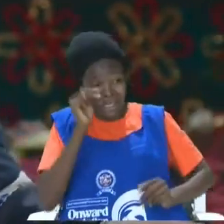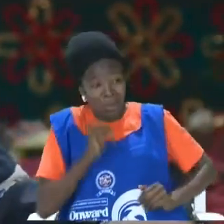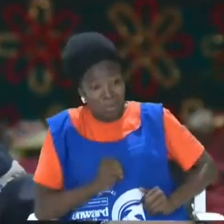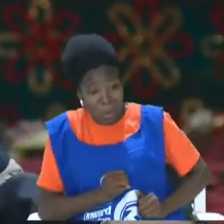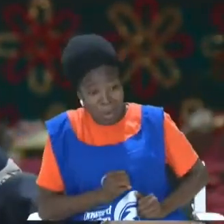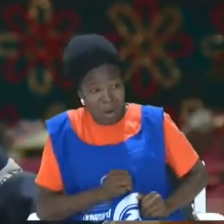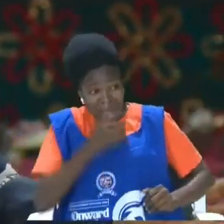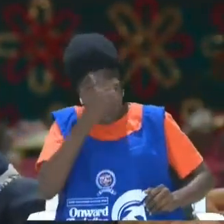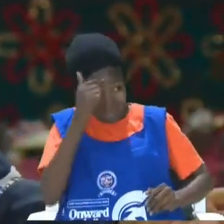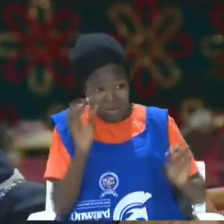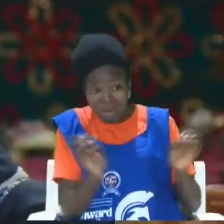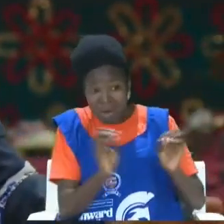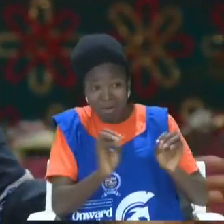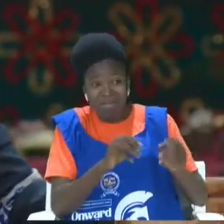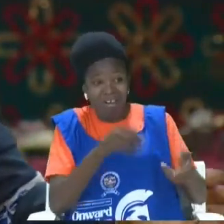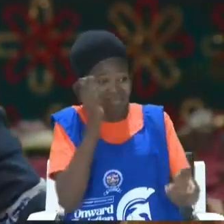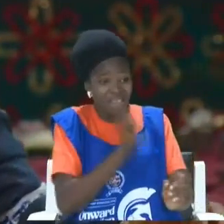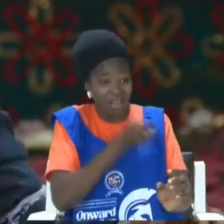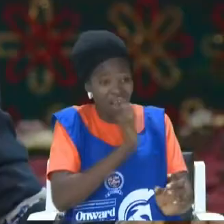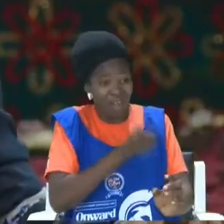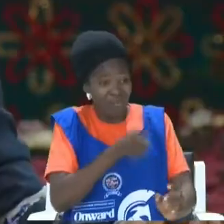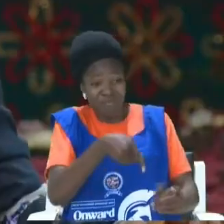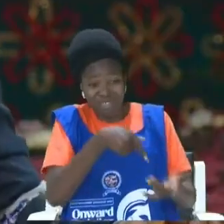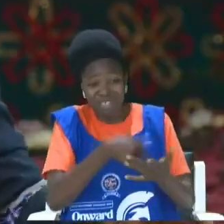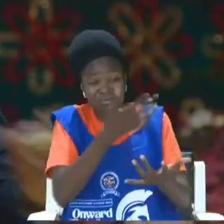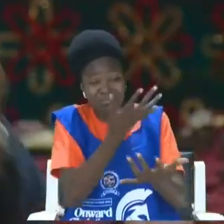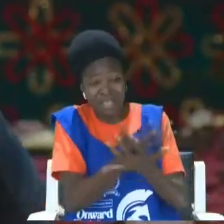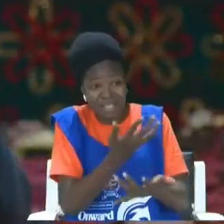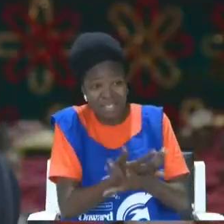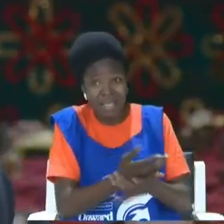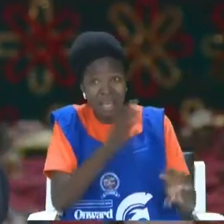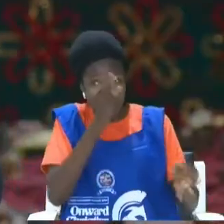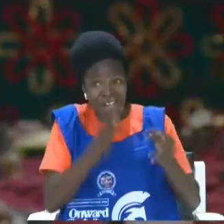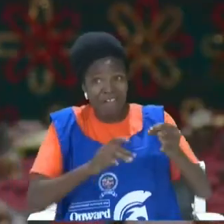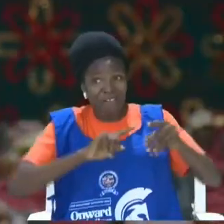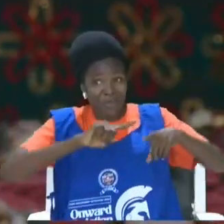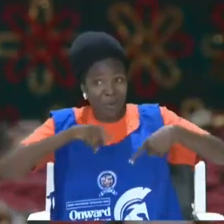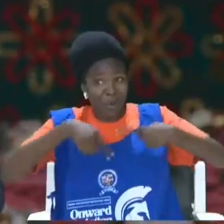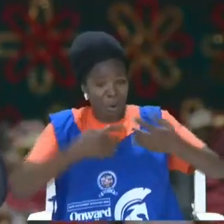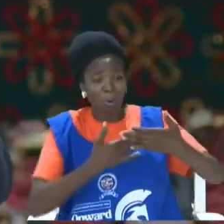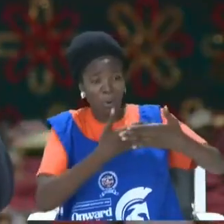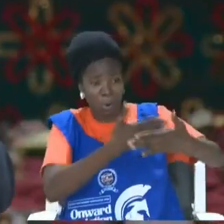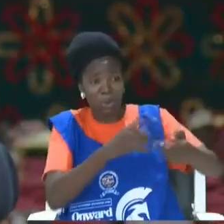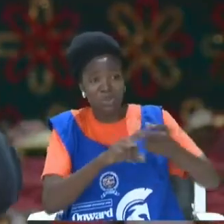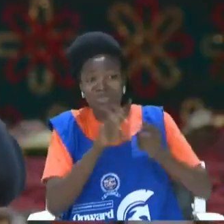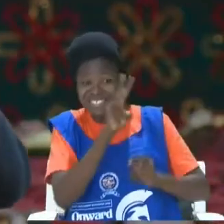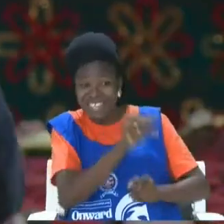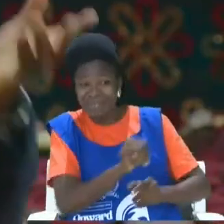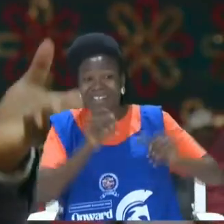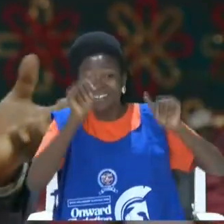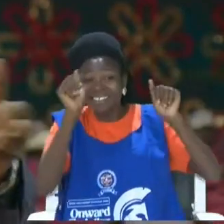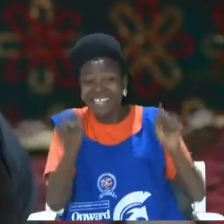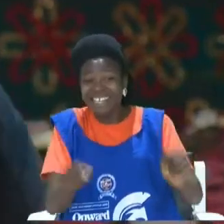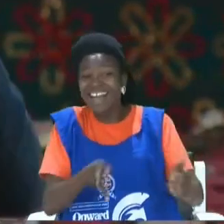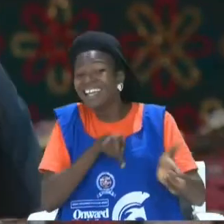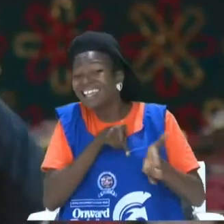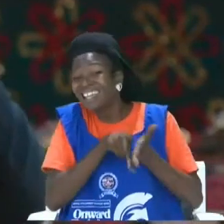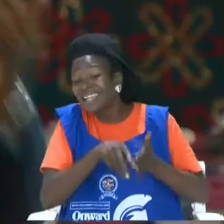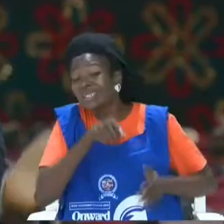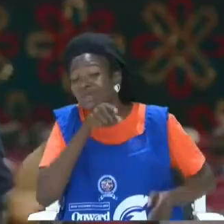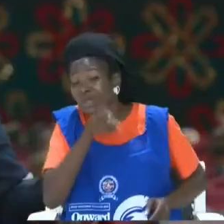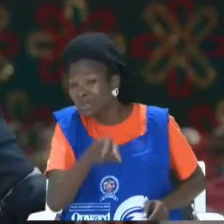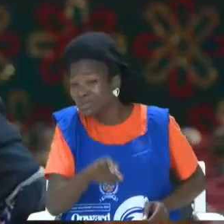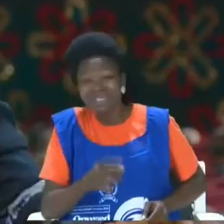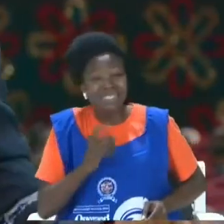been condemned for capital offenses. So if you go close to them, they can easily kill you and nothing